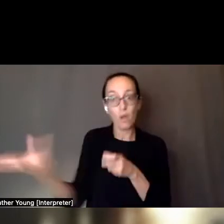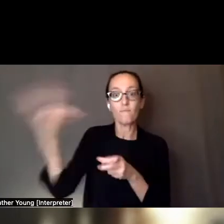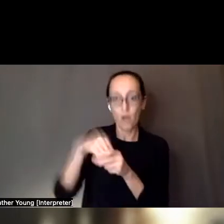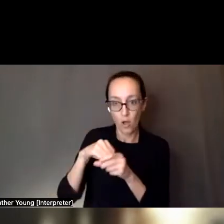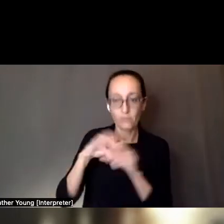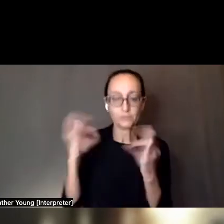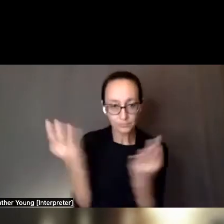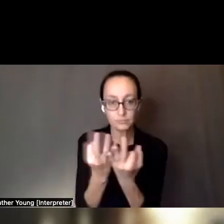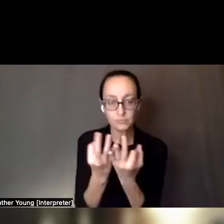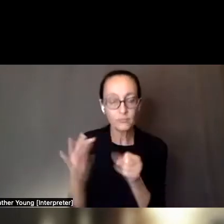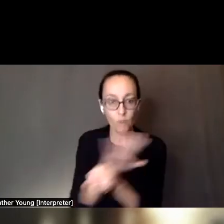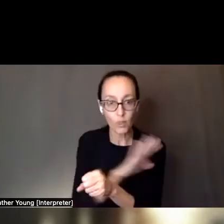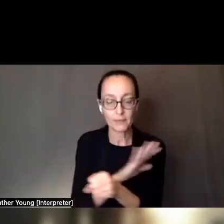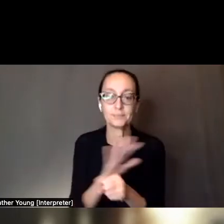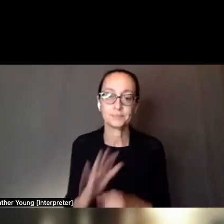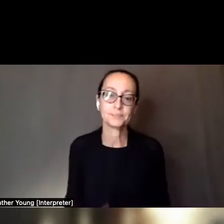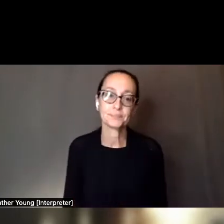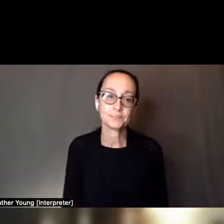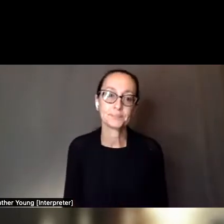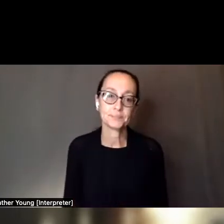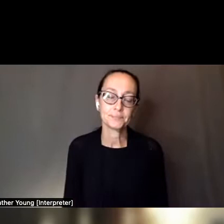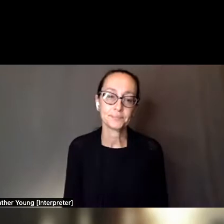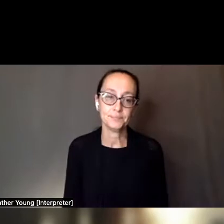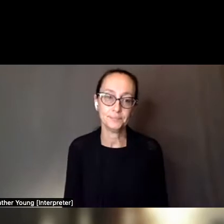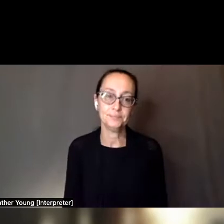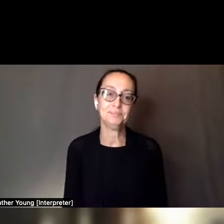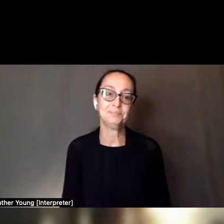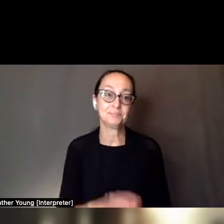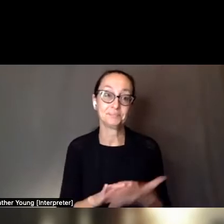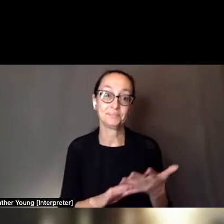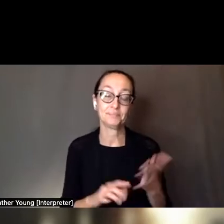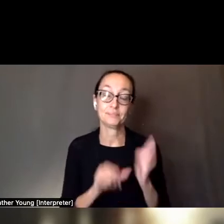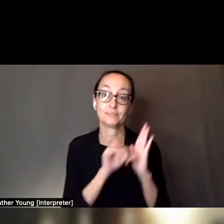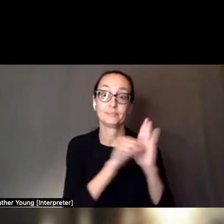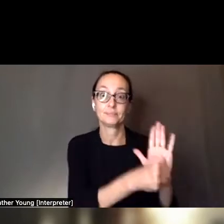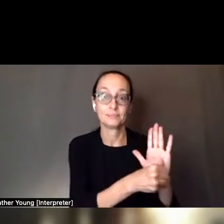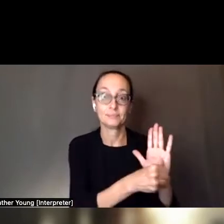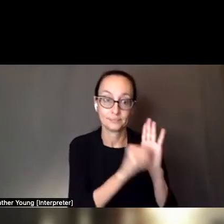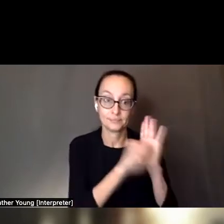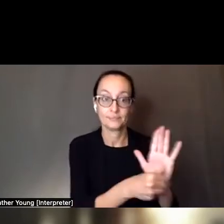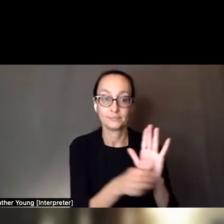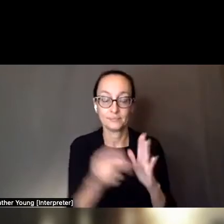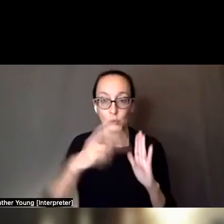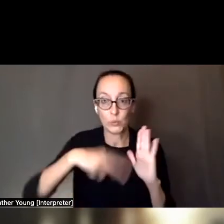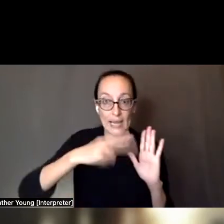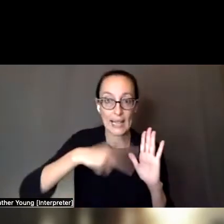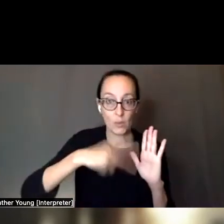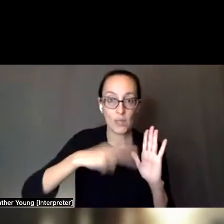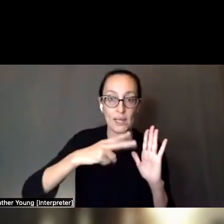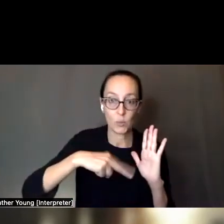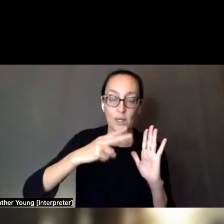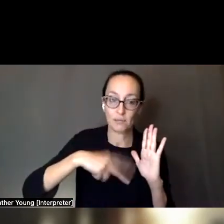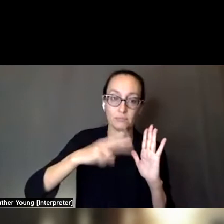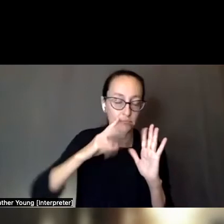that process. Reading is really, really, really important. It's important for